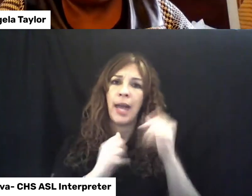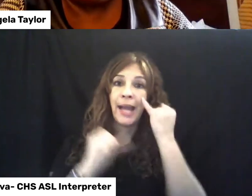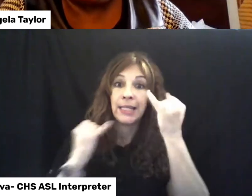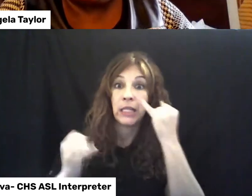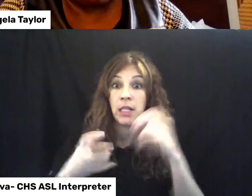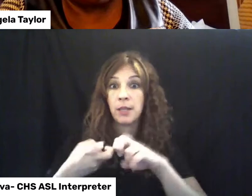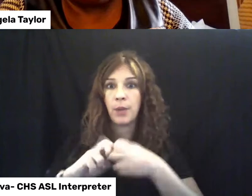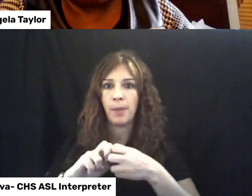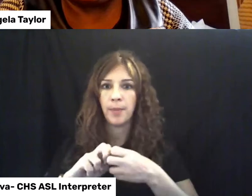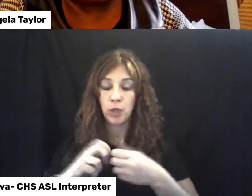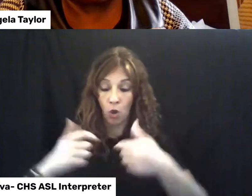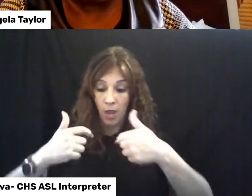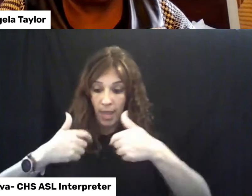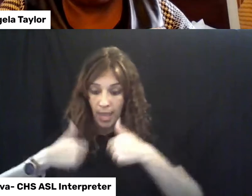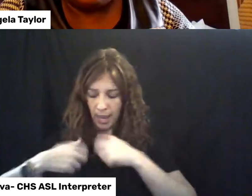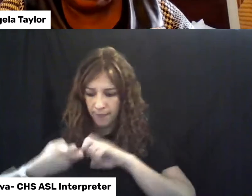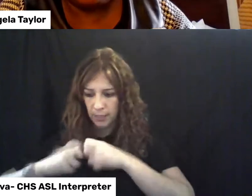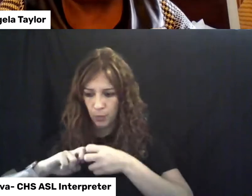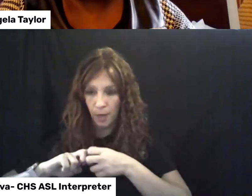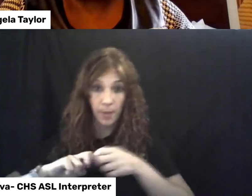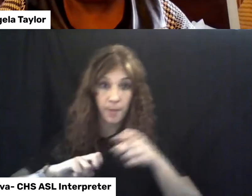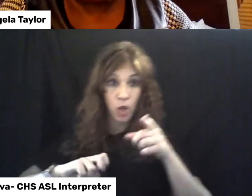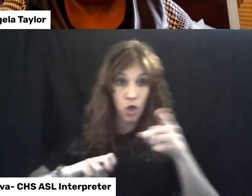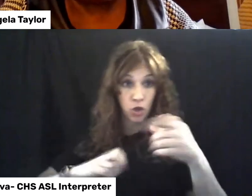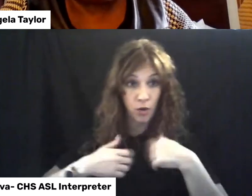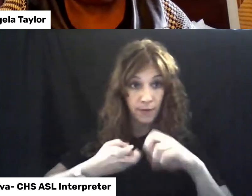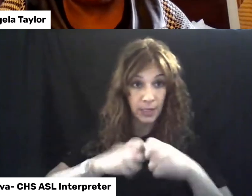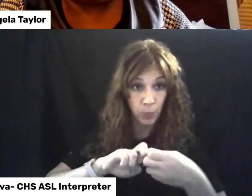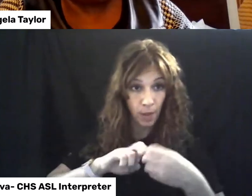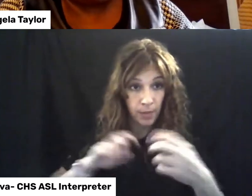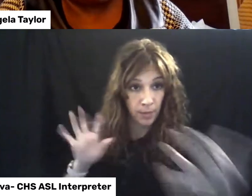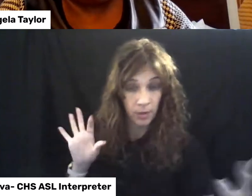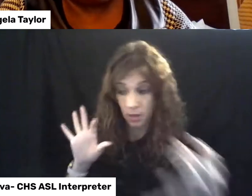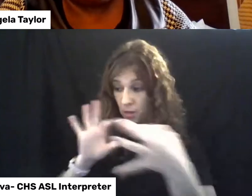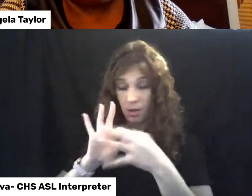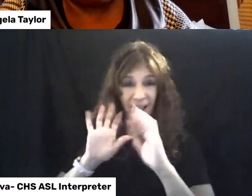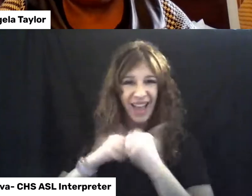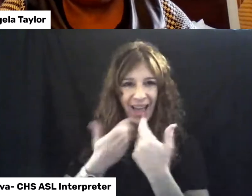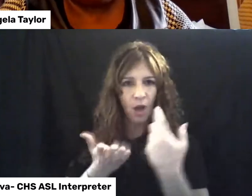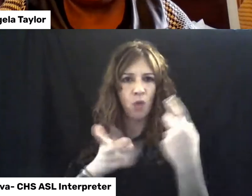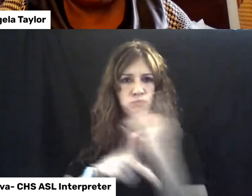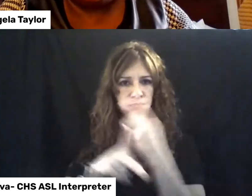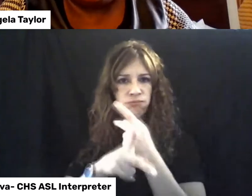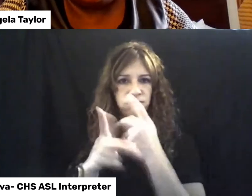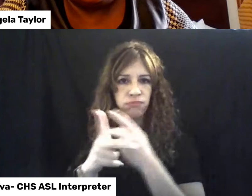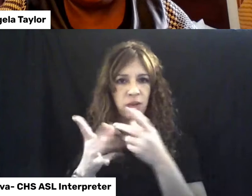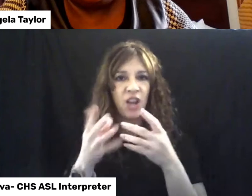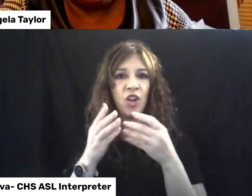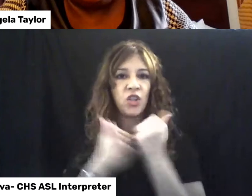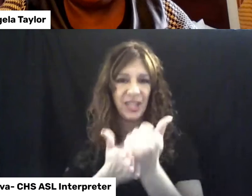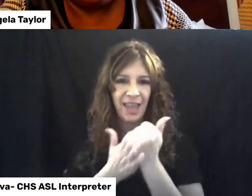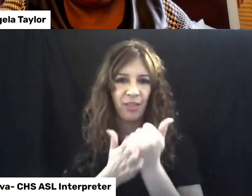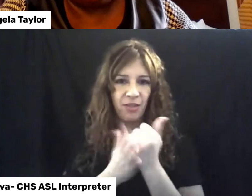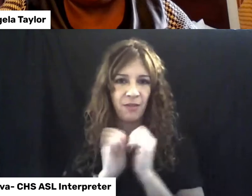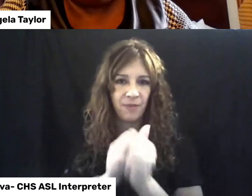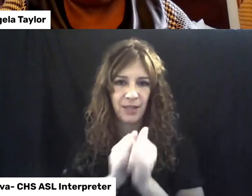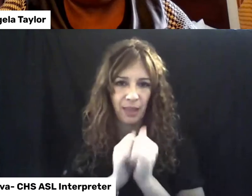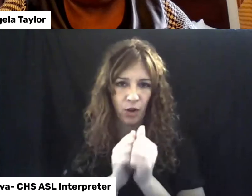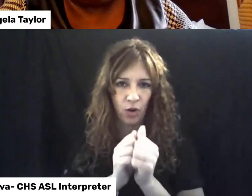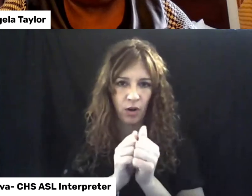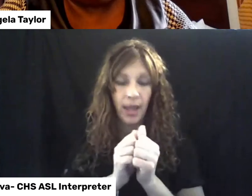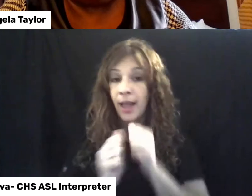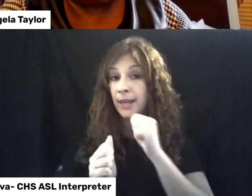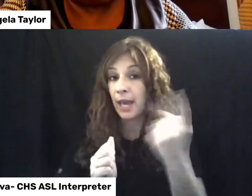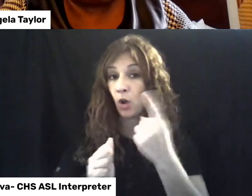sure we're approaching this in an efficient way, right? With those partners that we're working with, not only for the benefit of us, but for